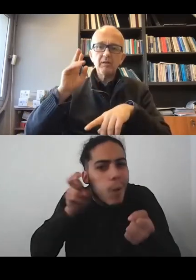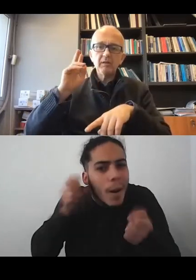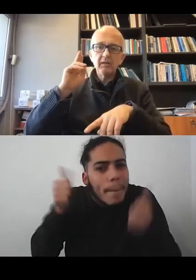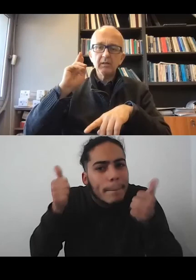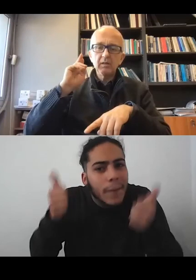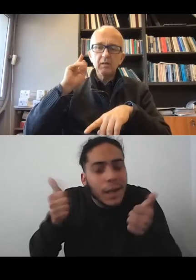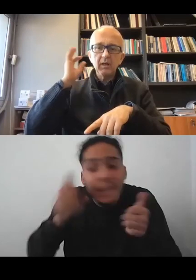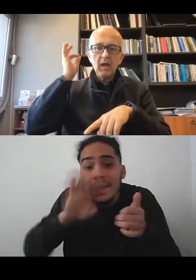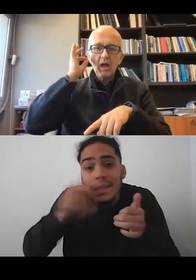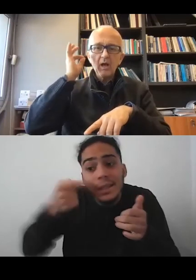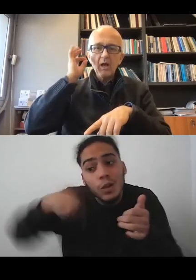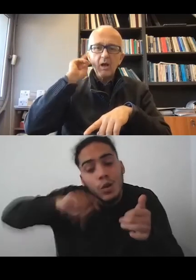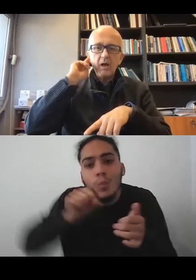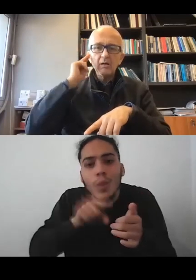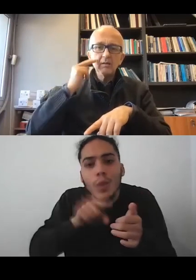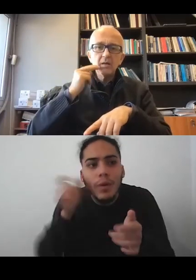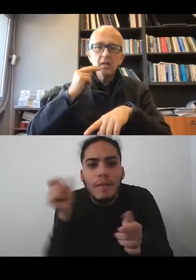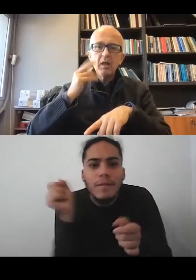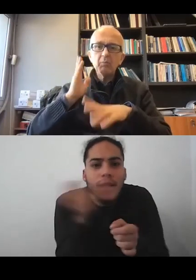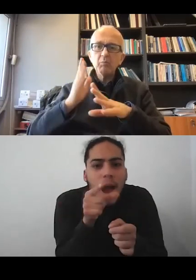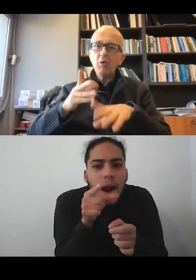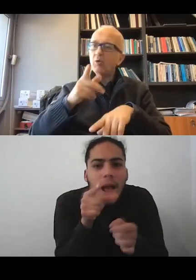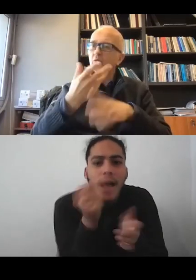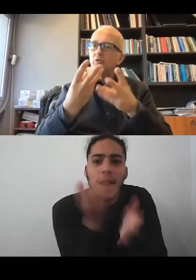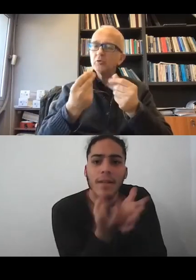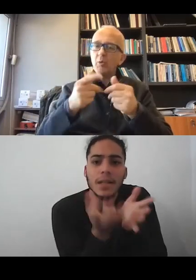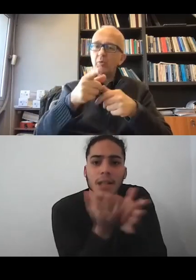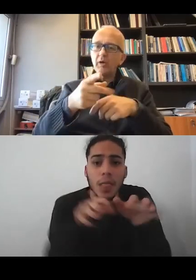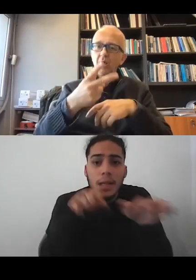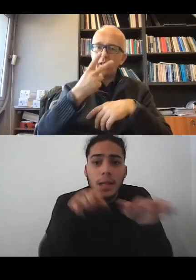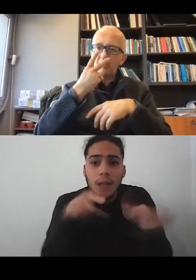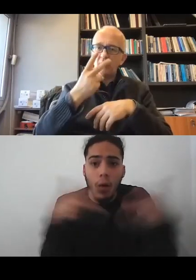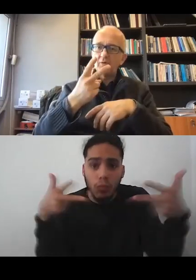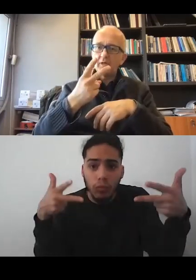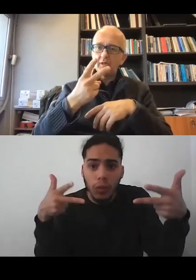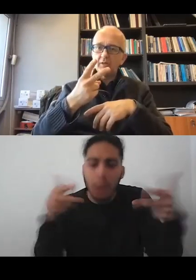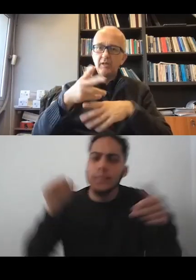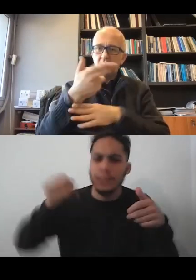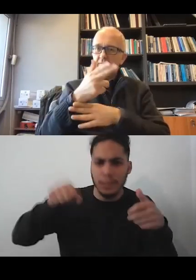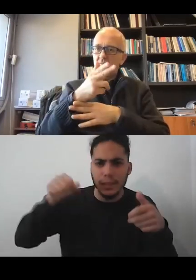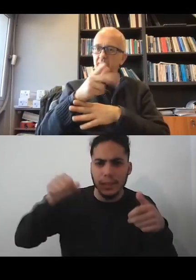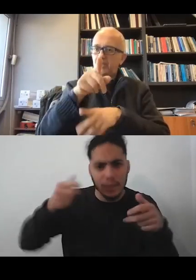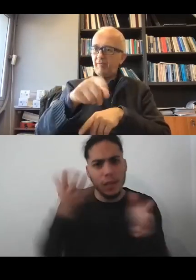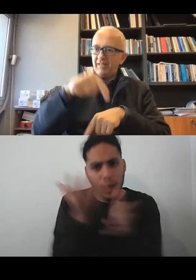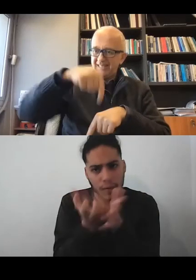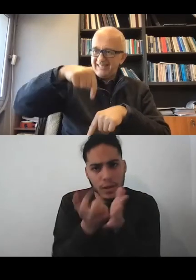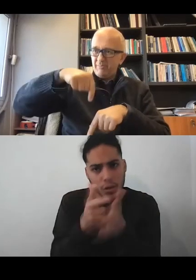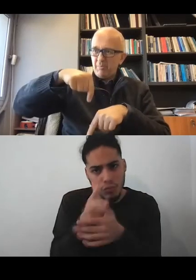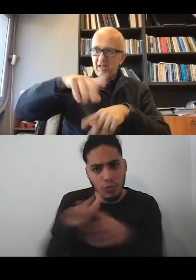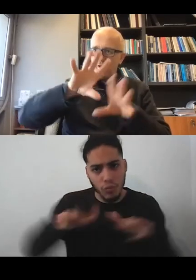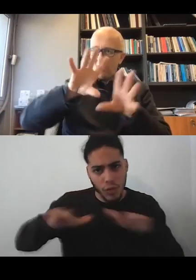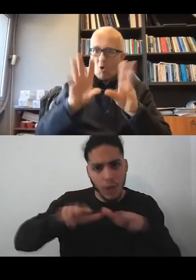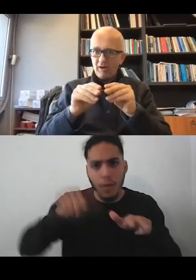share the recording of the session. Yes, the recording will become available.